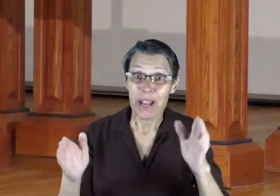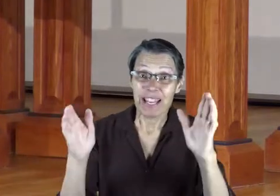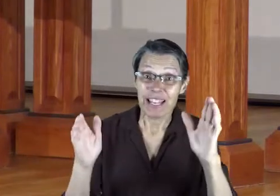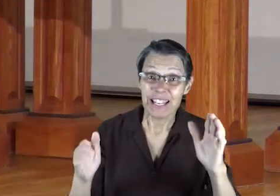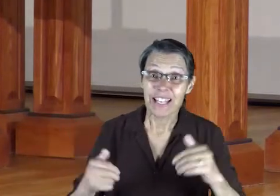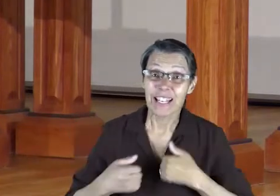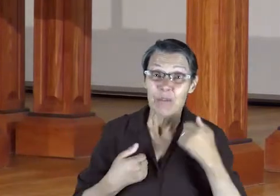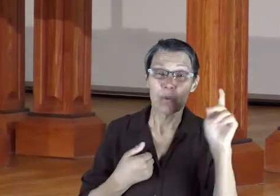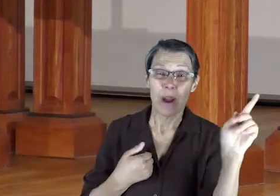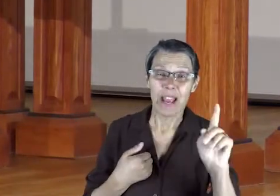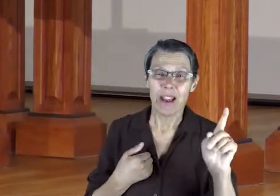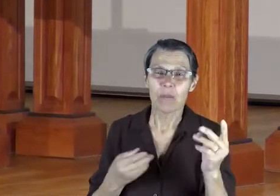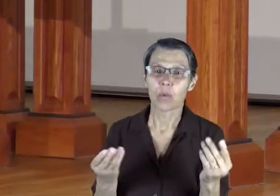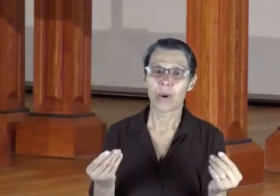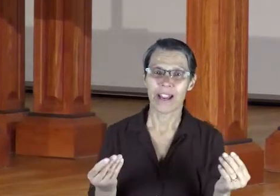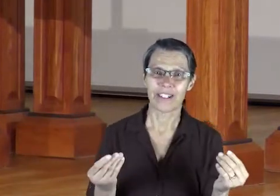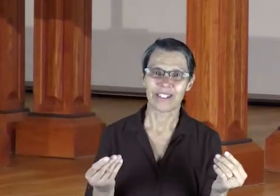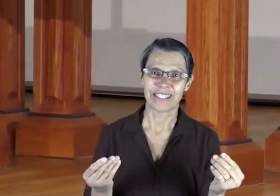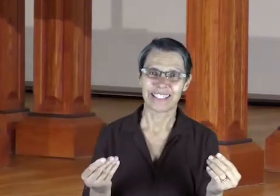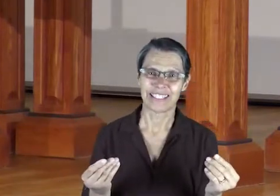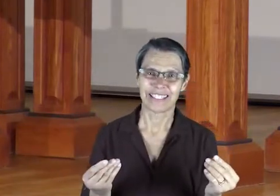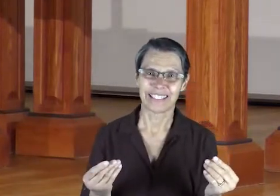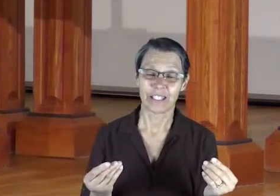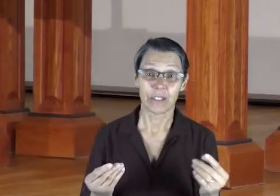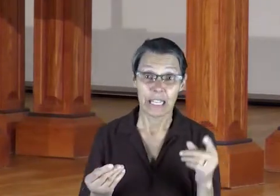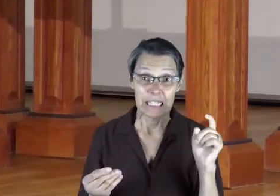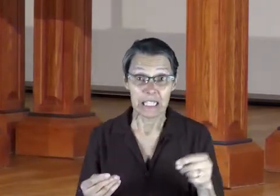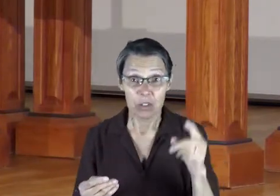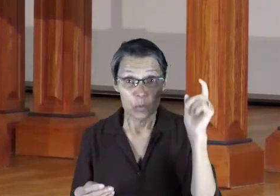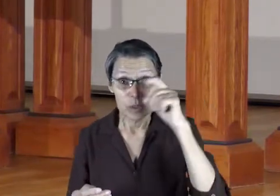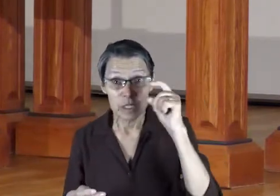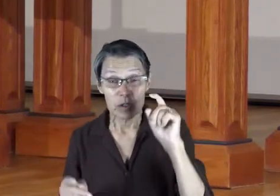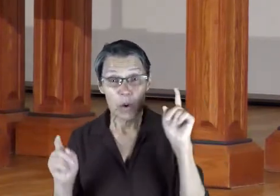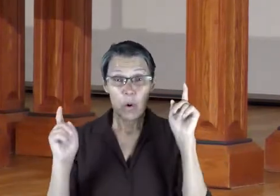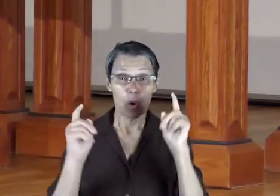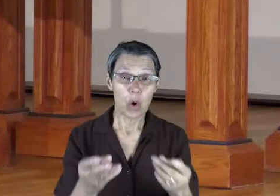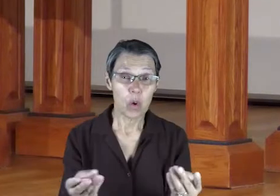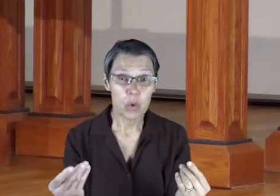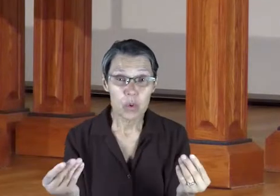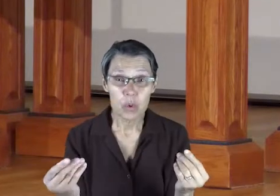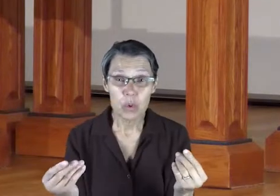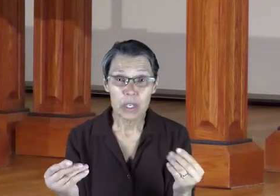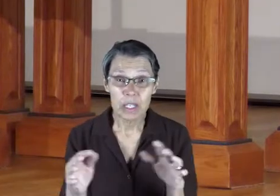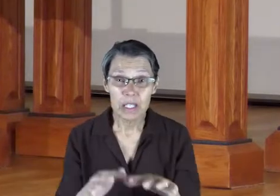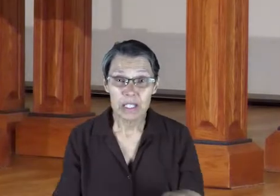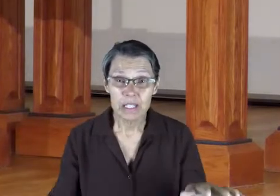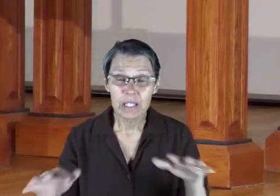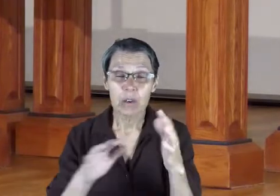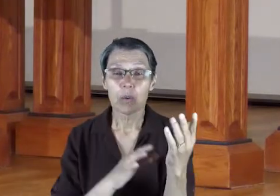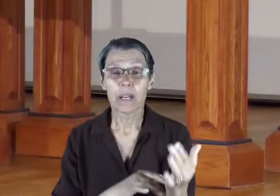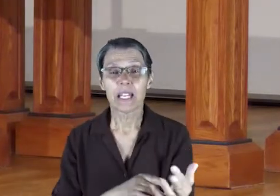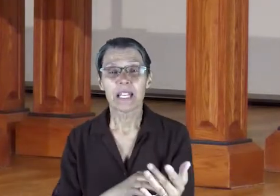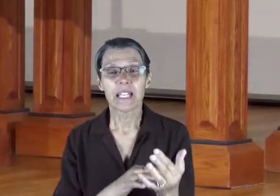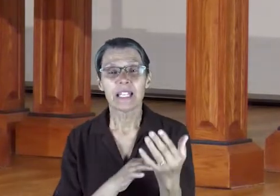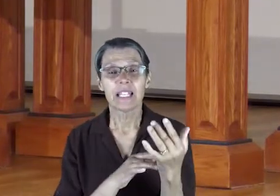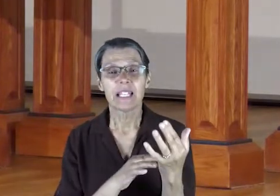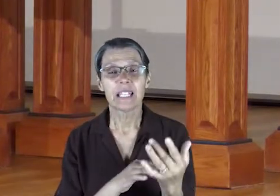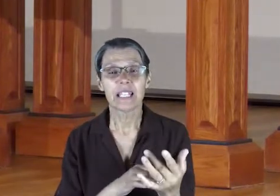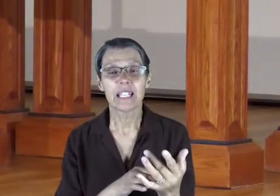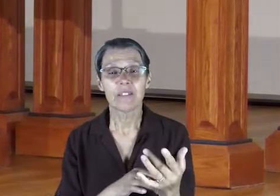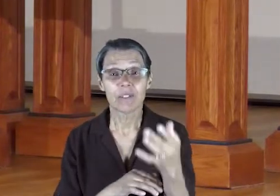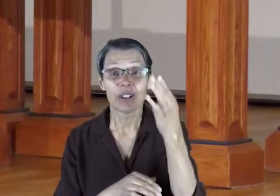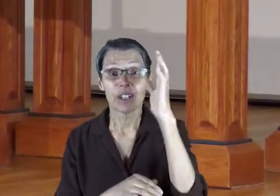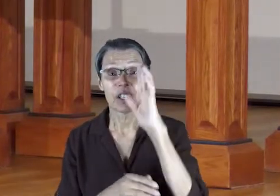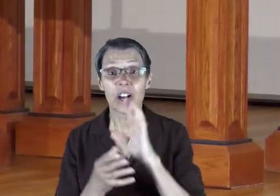needed wisdom, they would go to caves where they had set up lithographs and lit candles, and they would wait for the ancient voice to come